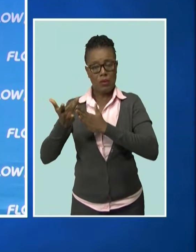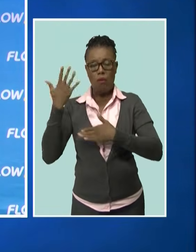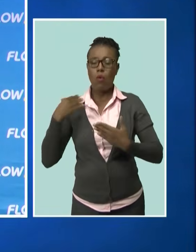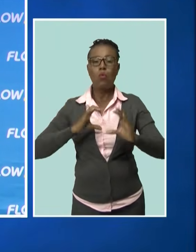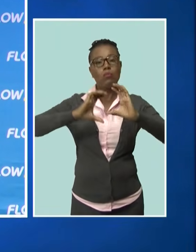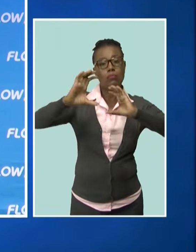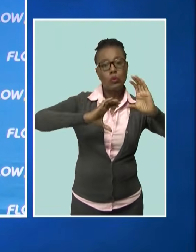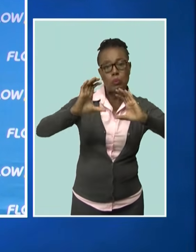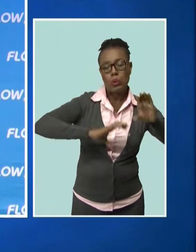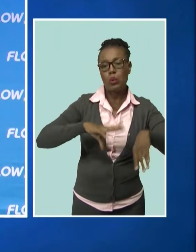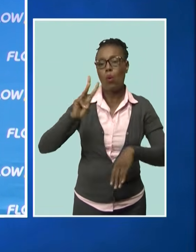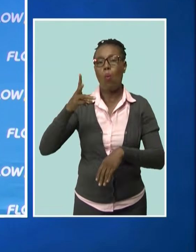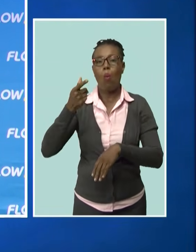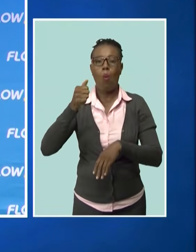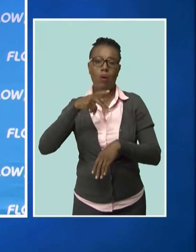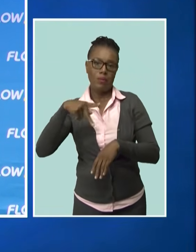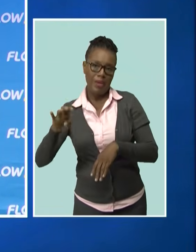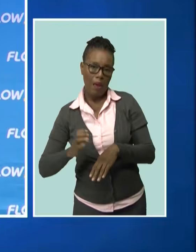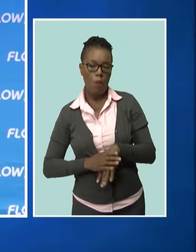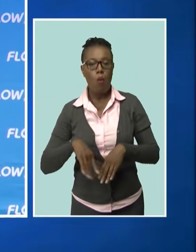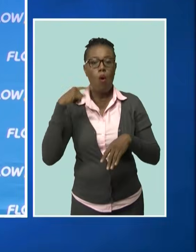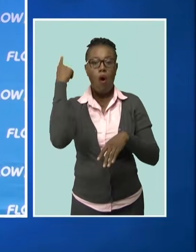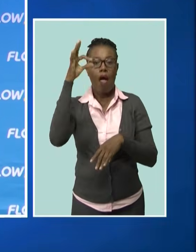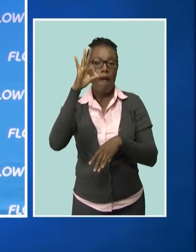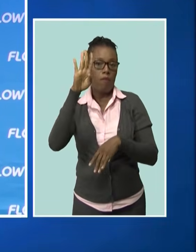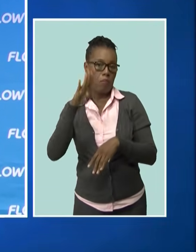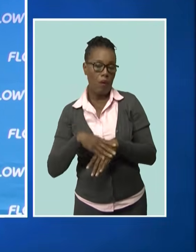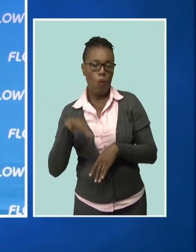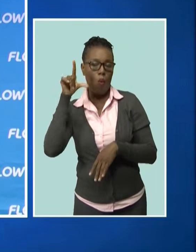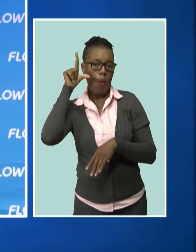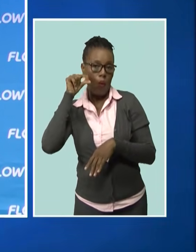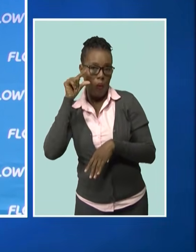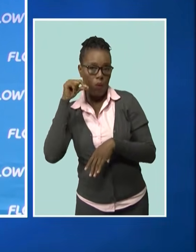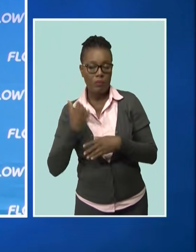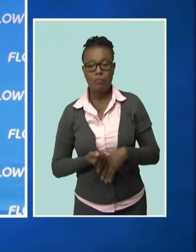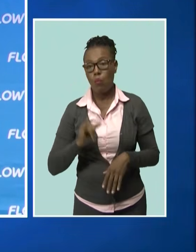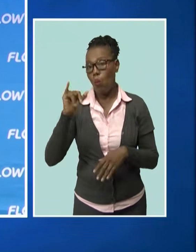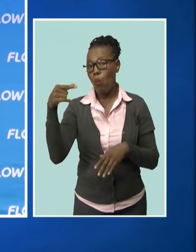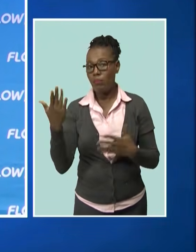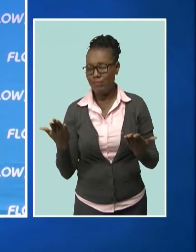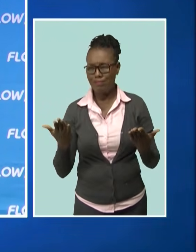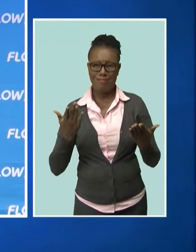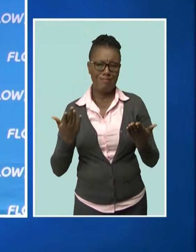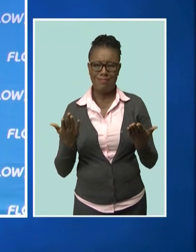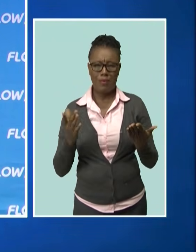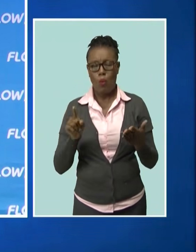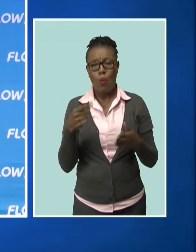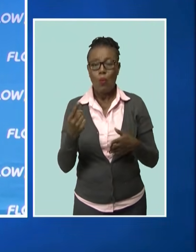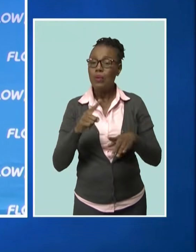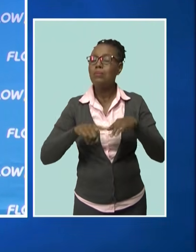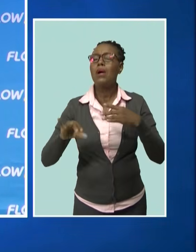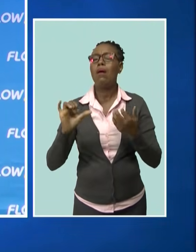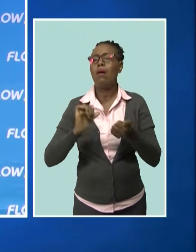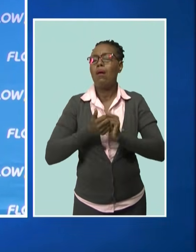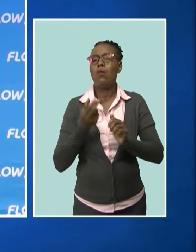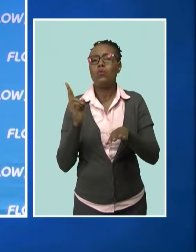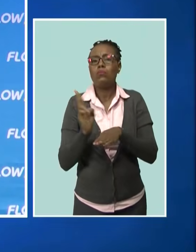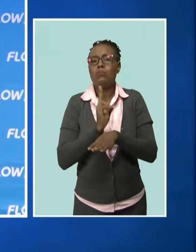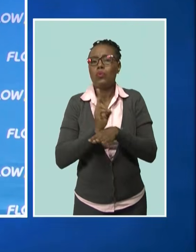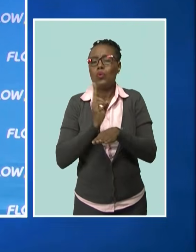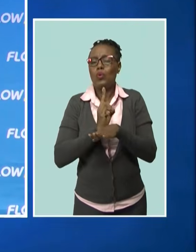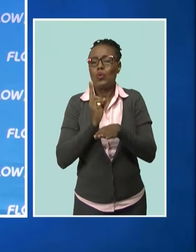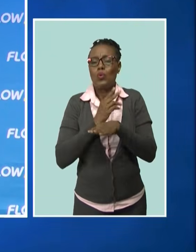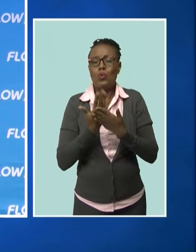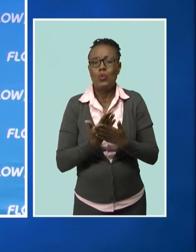or WhatsApp or Facebook or IG or anything that's fun and cool to do, but really how can we use this as a platform to build a new on